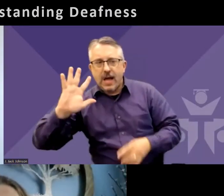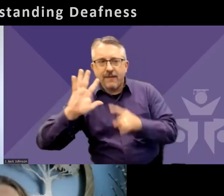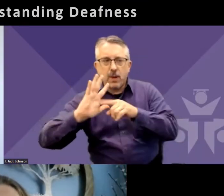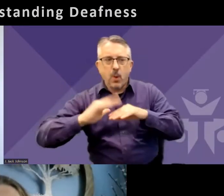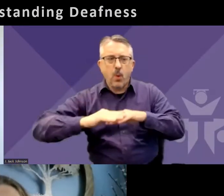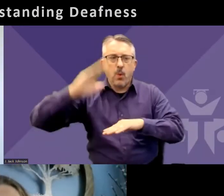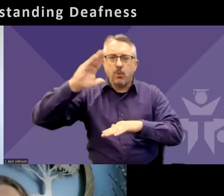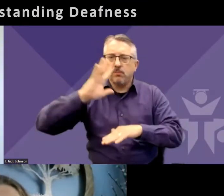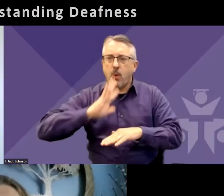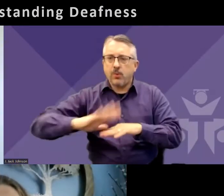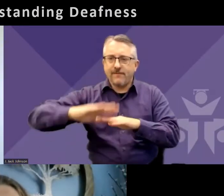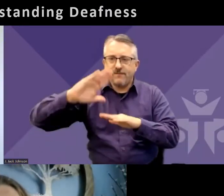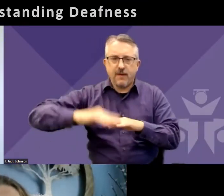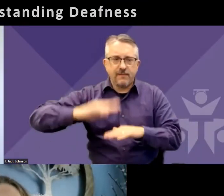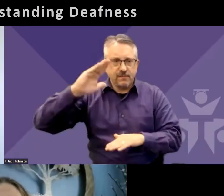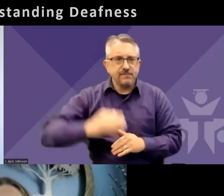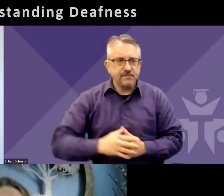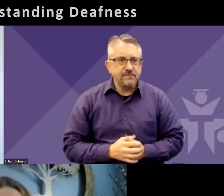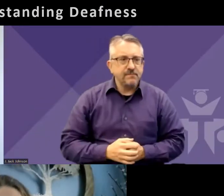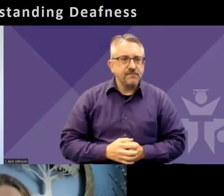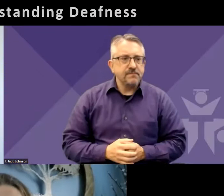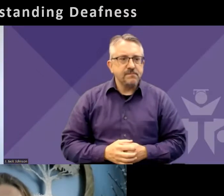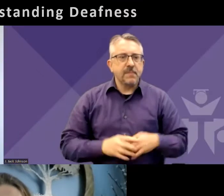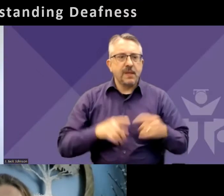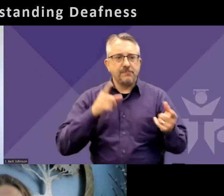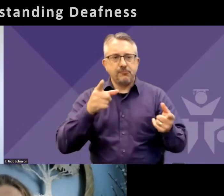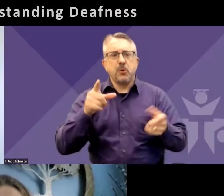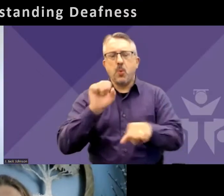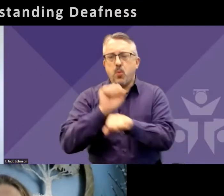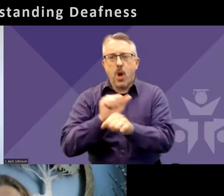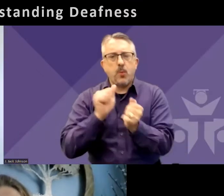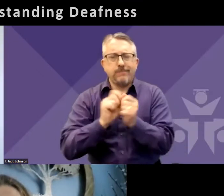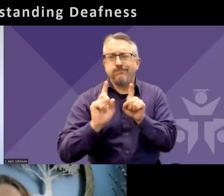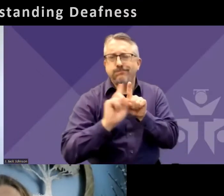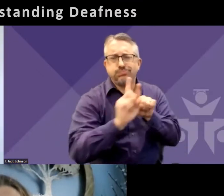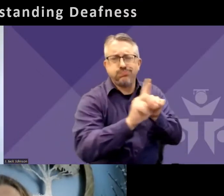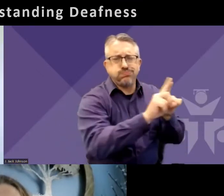To show them the audiological process from 5 and up.